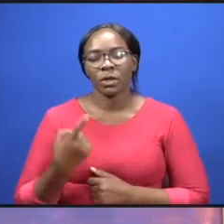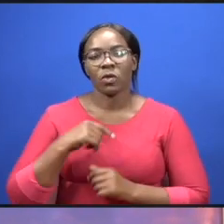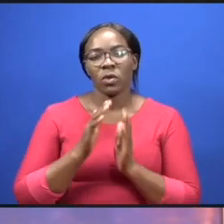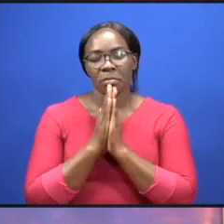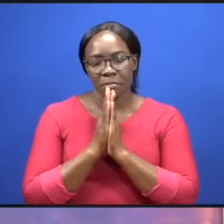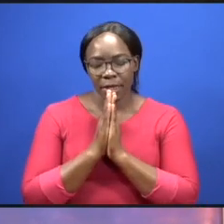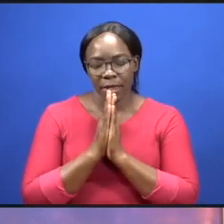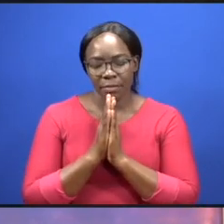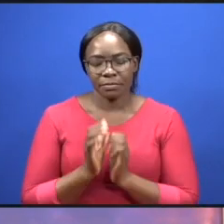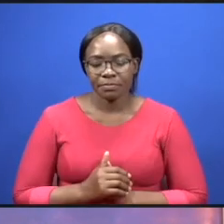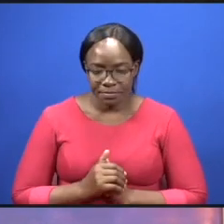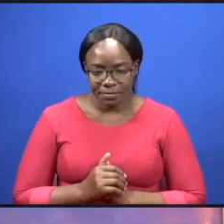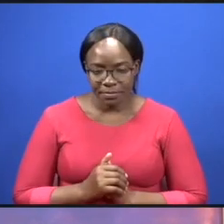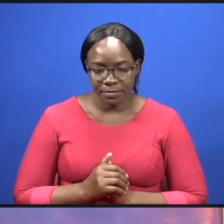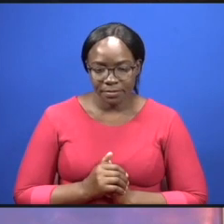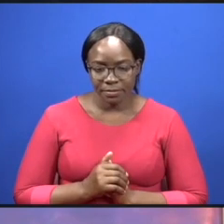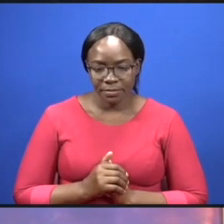Shall we pray together?